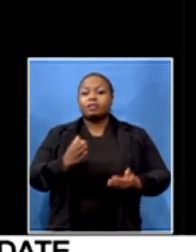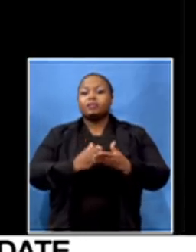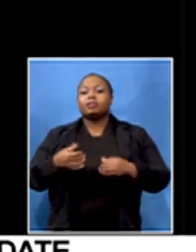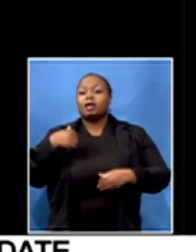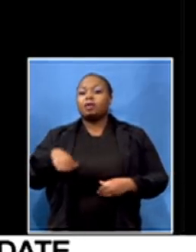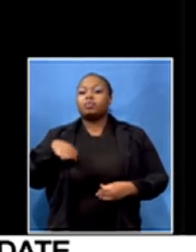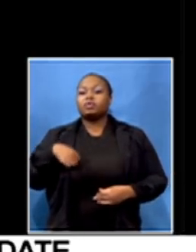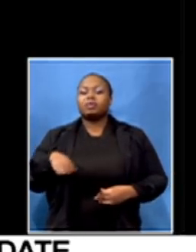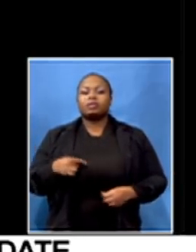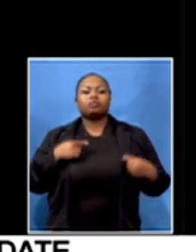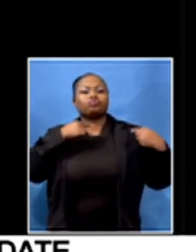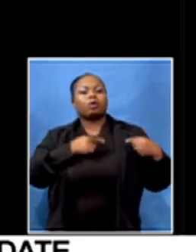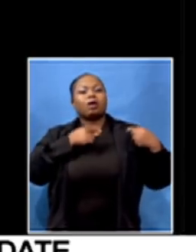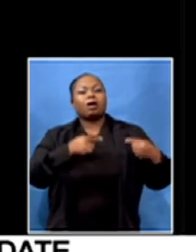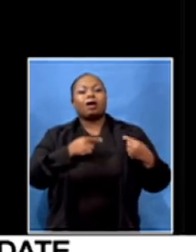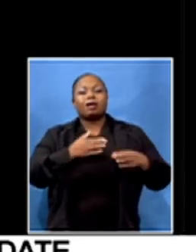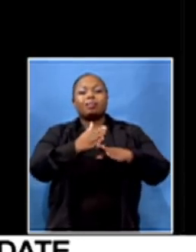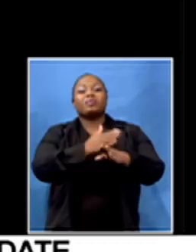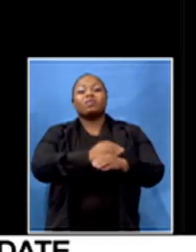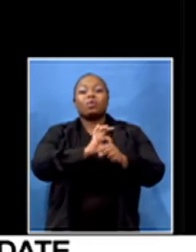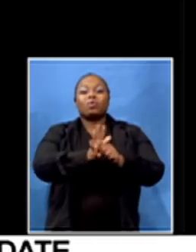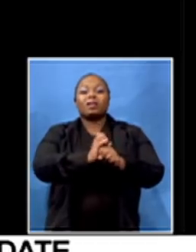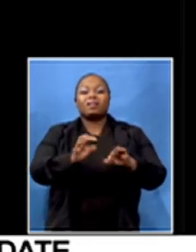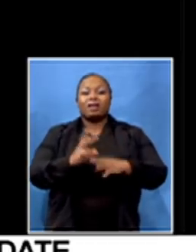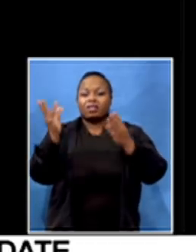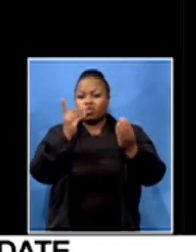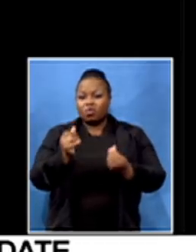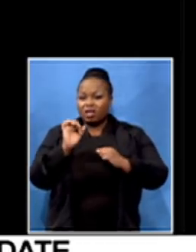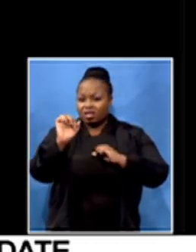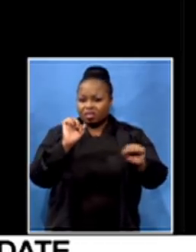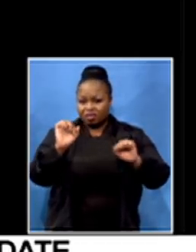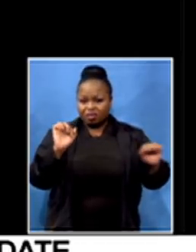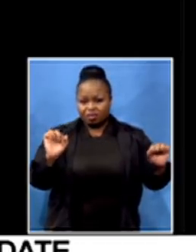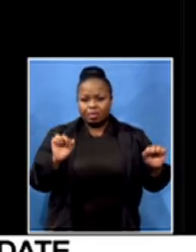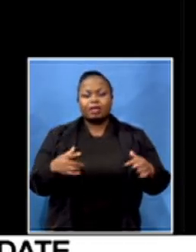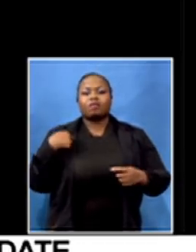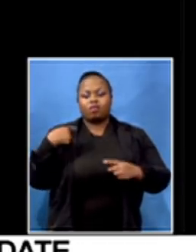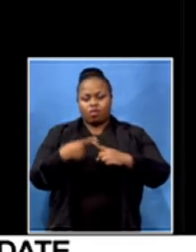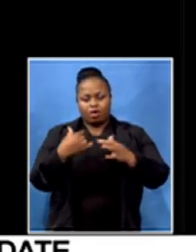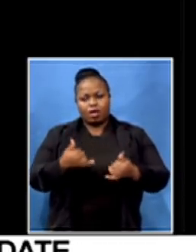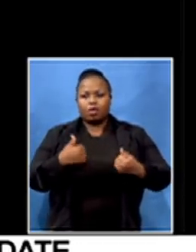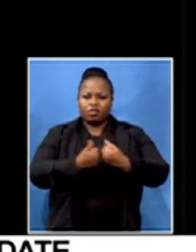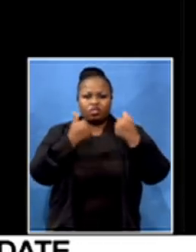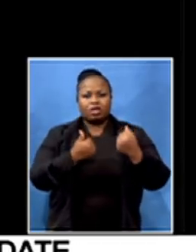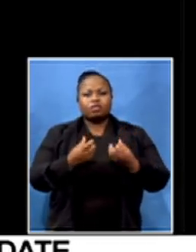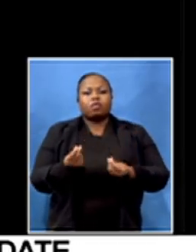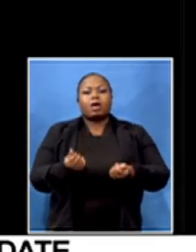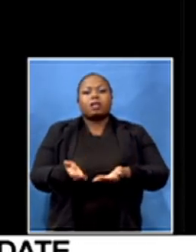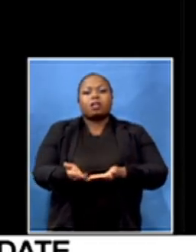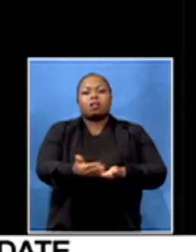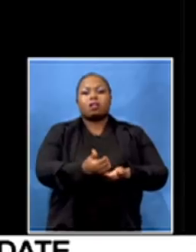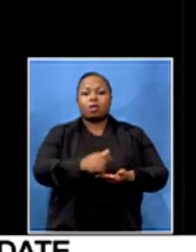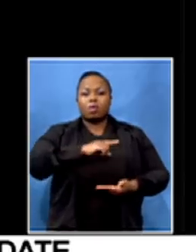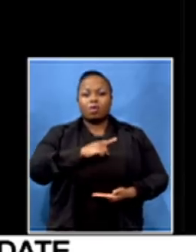have been struggling before the COVID-19 in terms of finances. And currently there is a challenge of revenue collection because